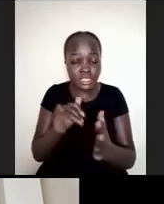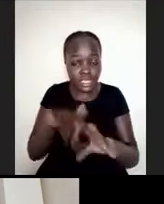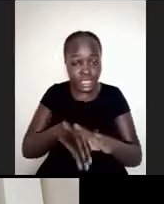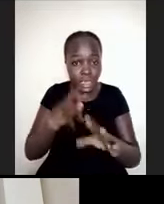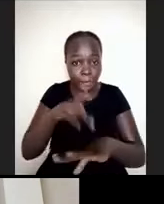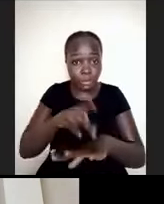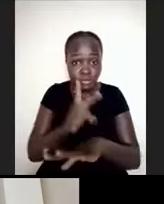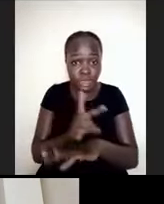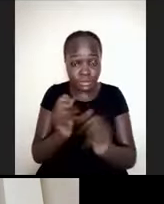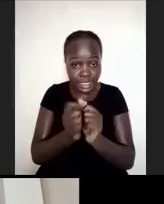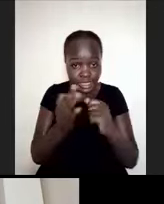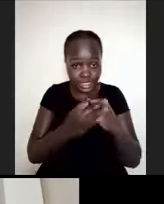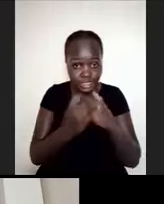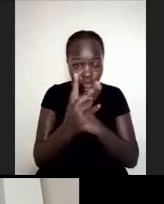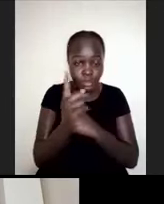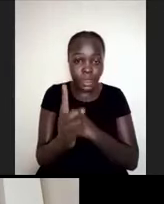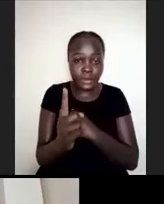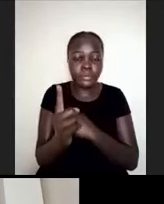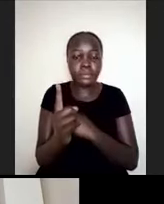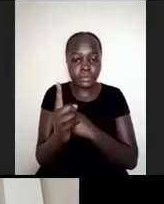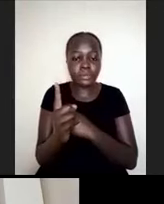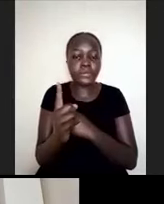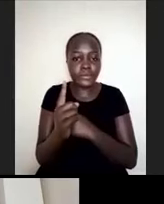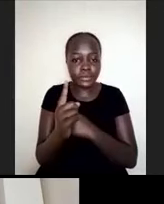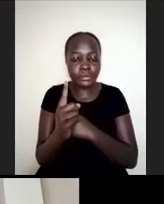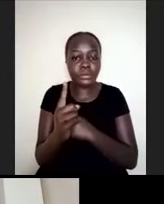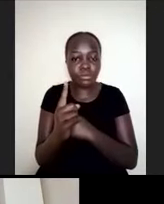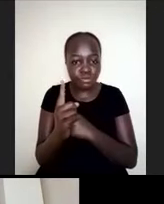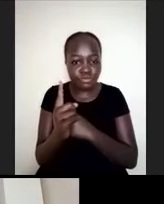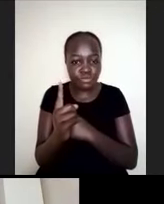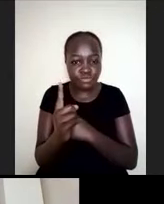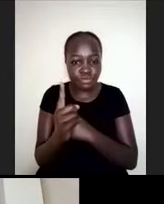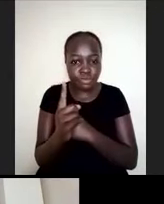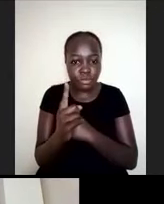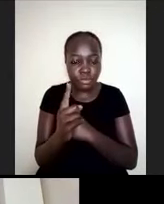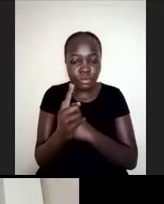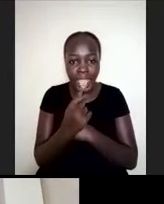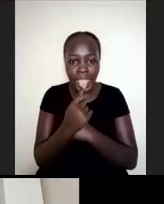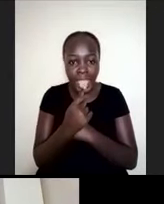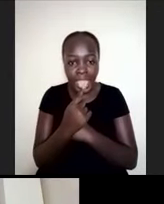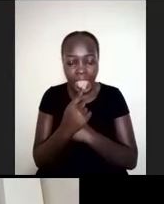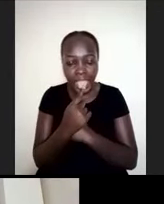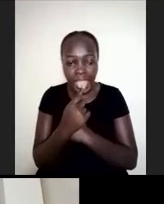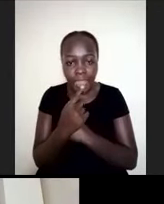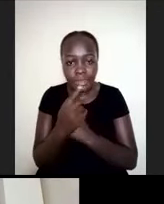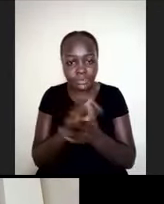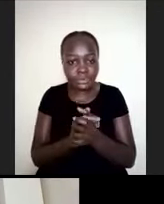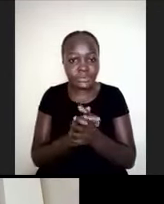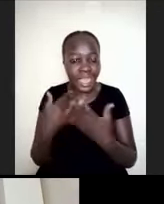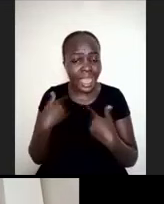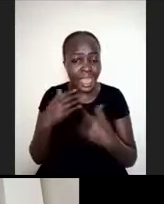Proverbs 18:21 that this tongue, yeah, it